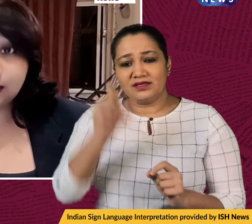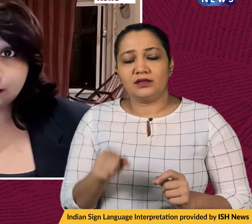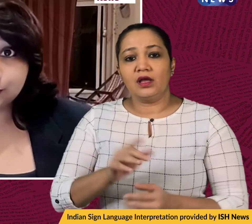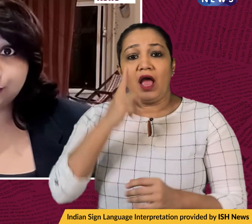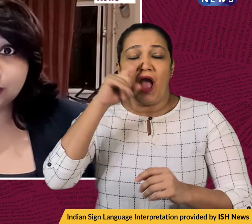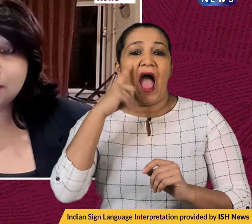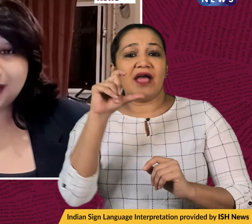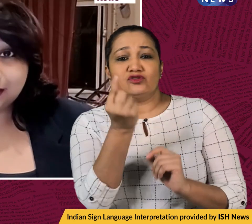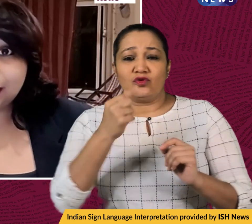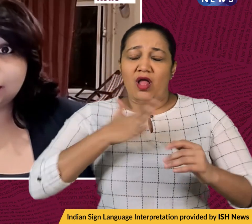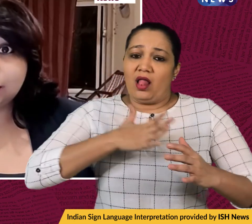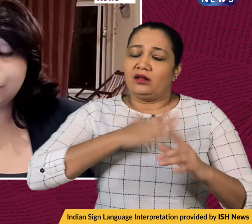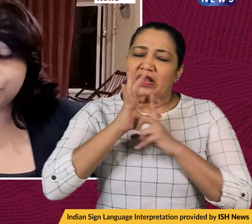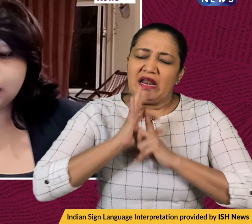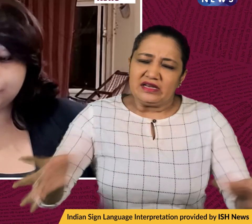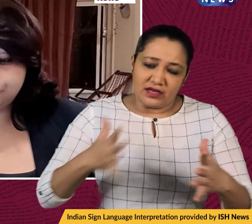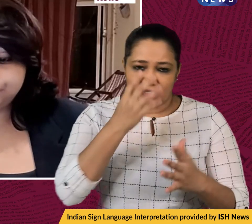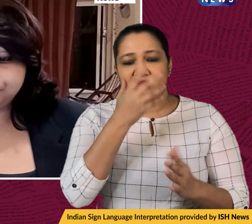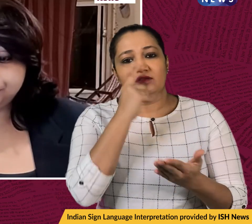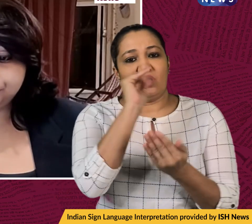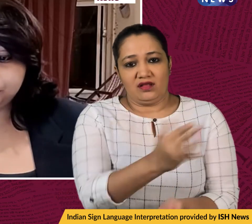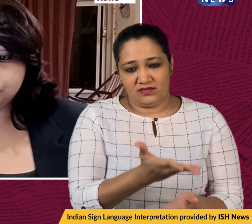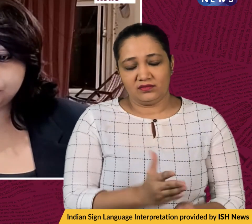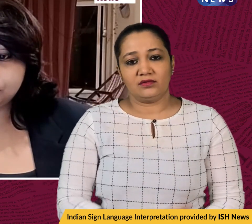currently in the ICU battling for her life.